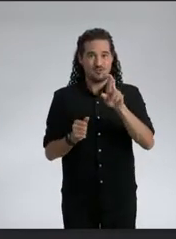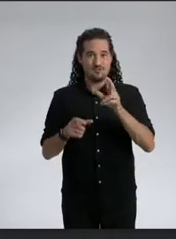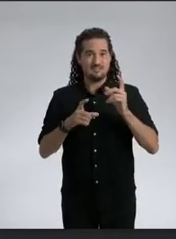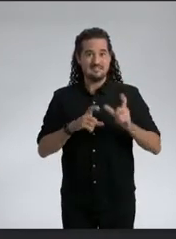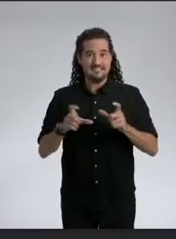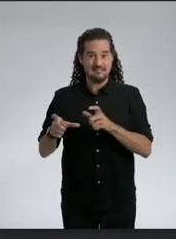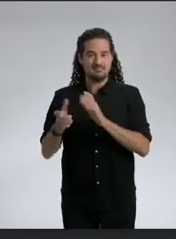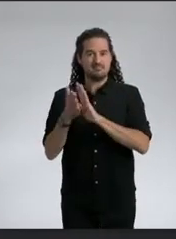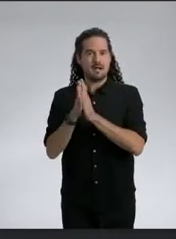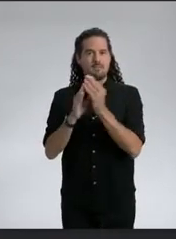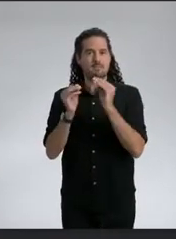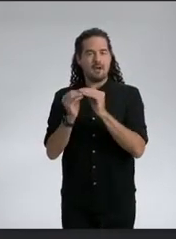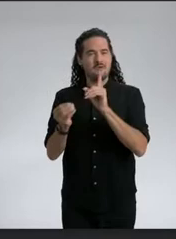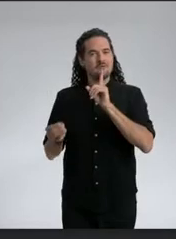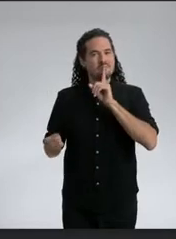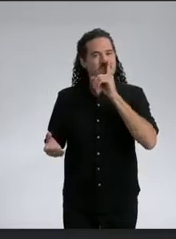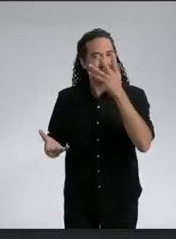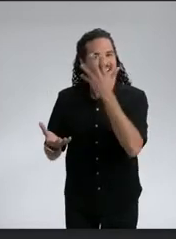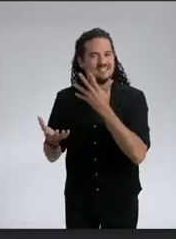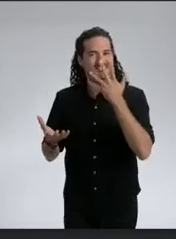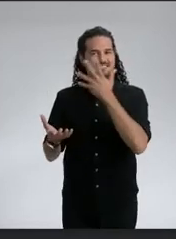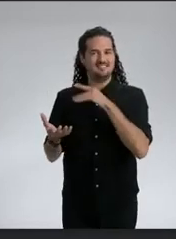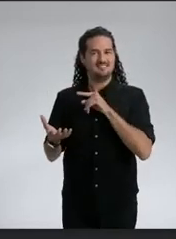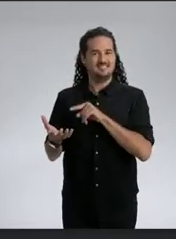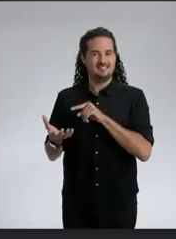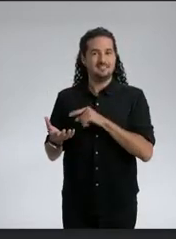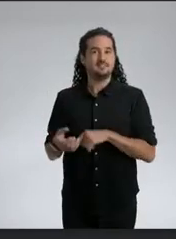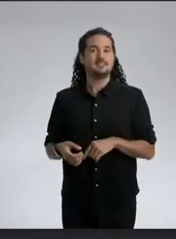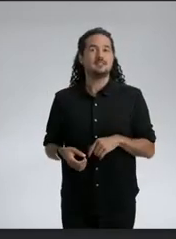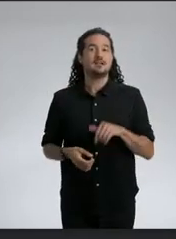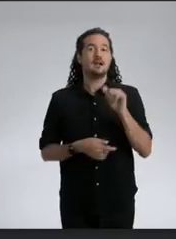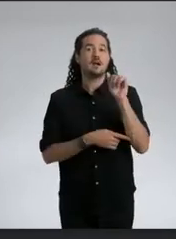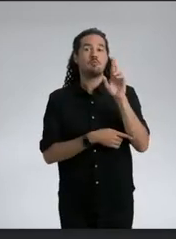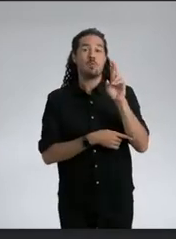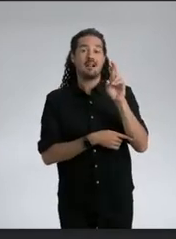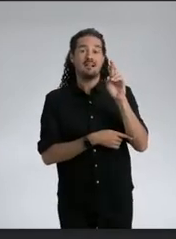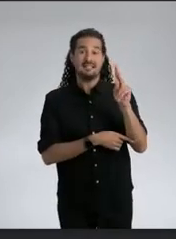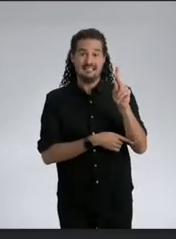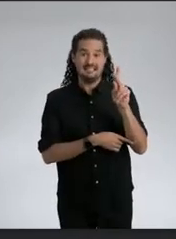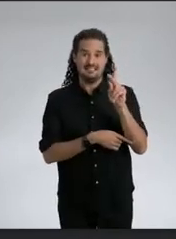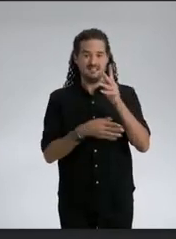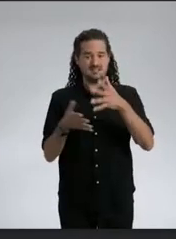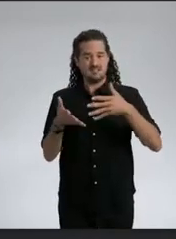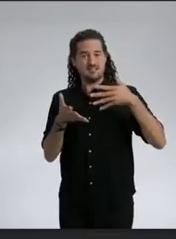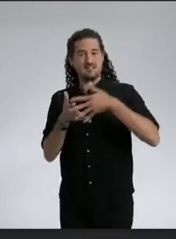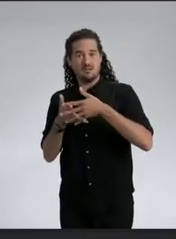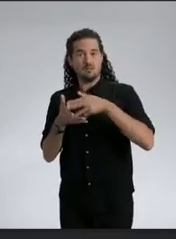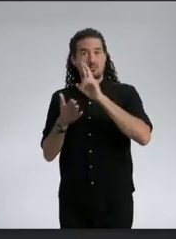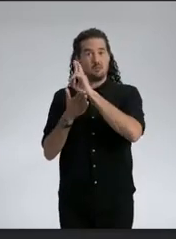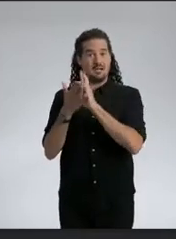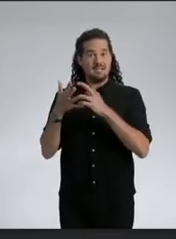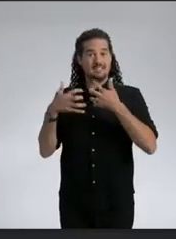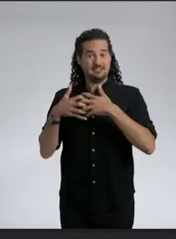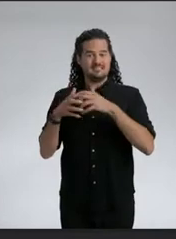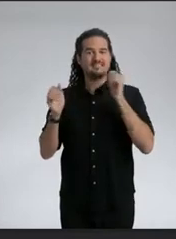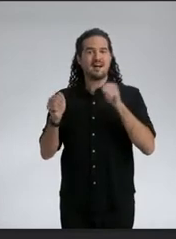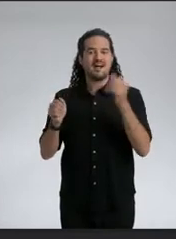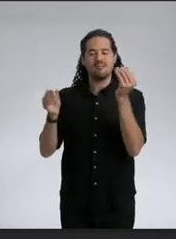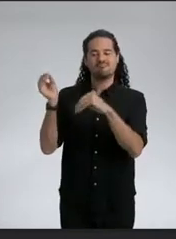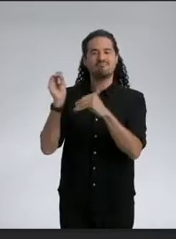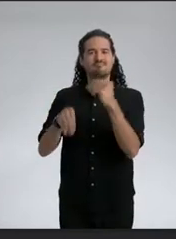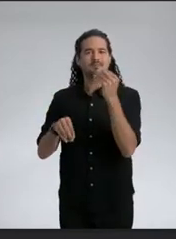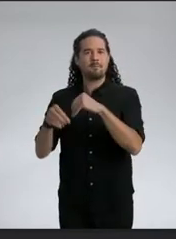realistic. Because Reality Kit is a native rendering engine, we can fit multiple AR scenes or